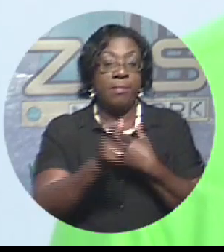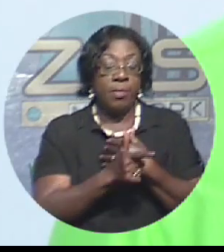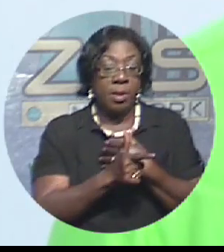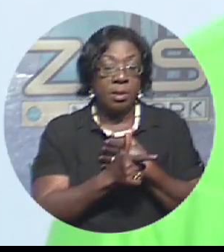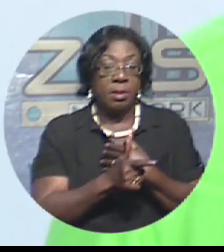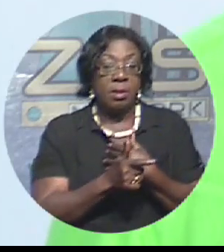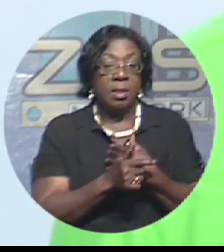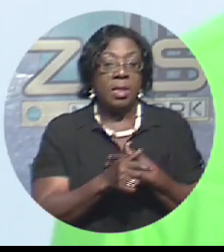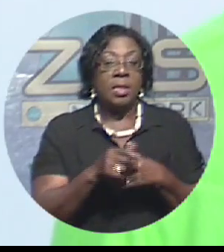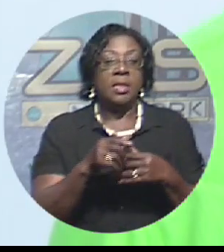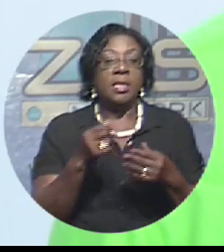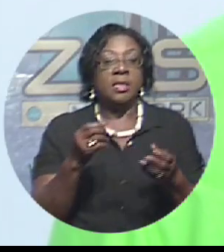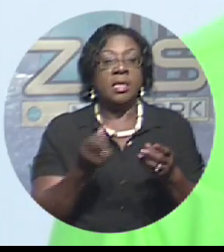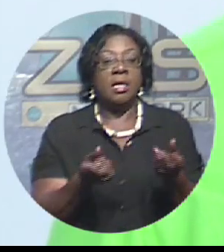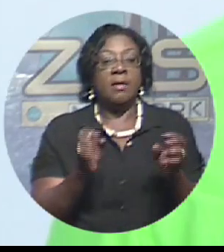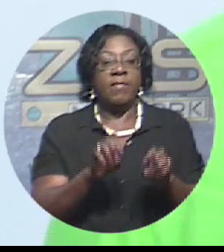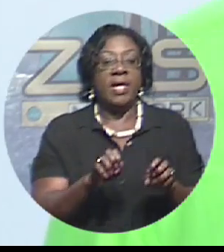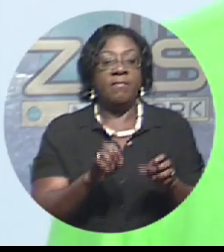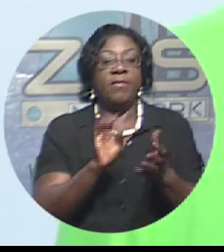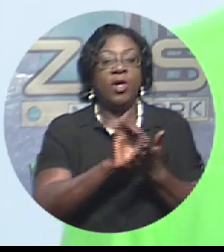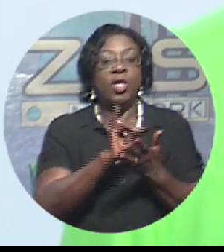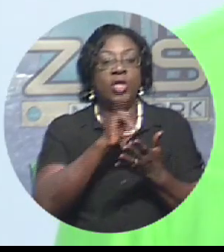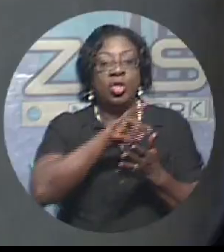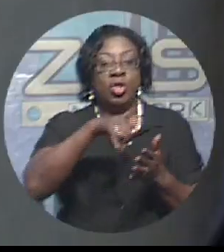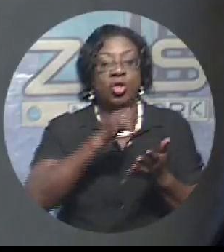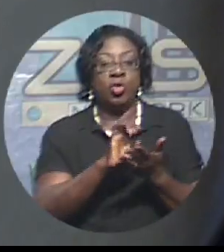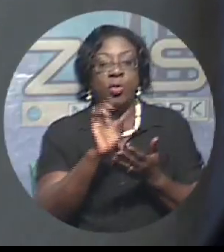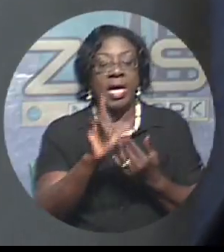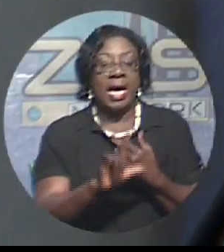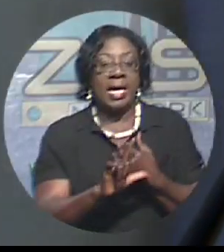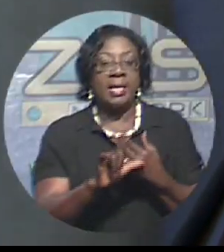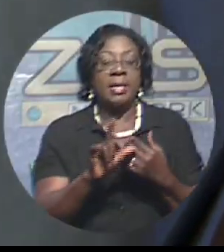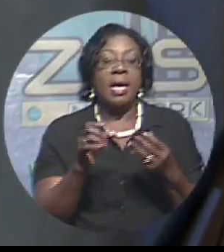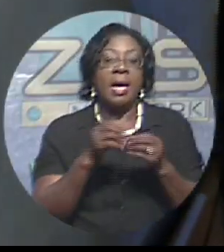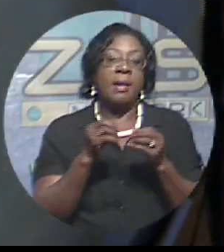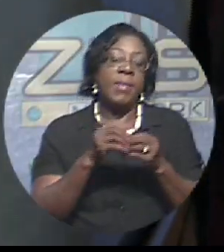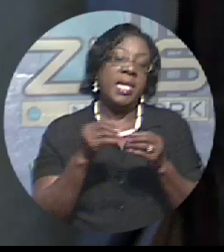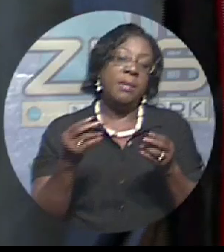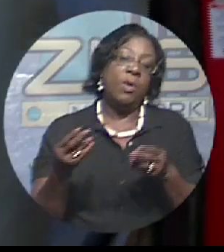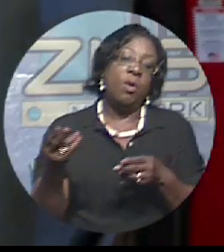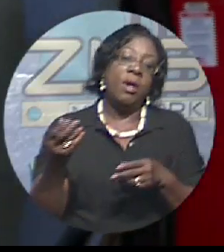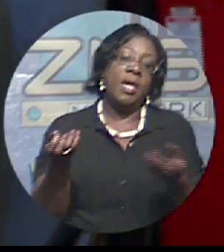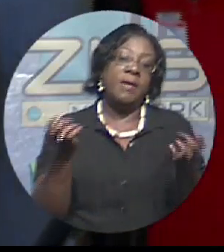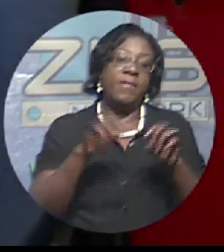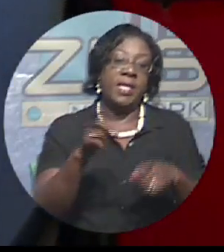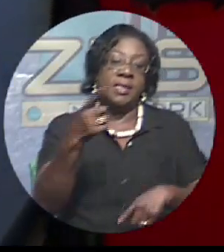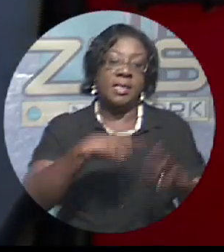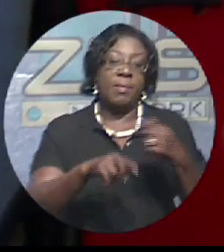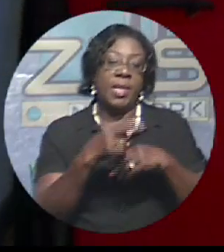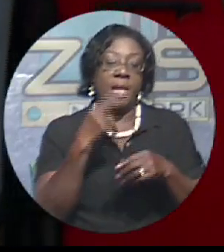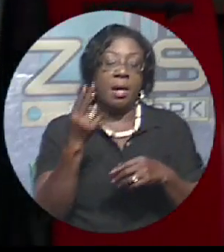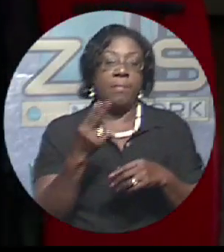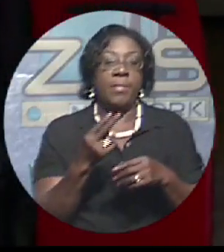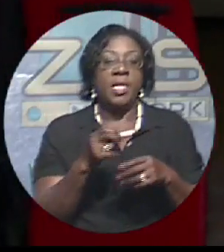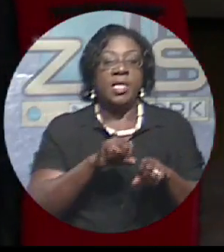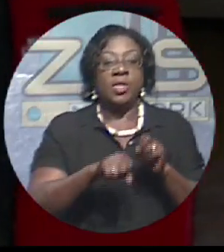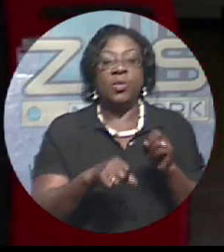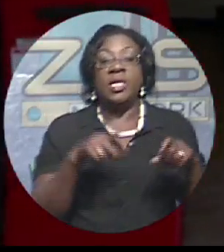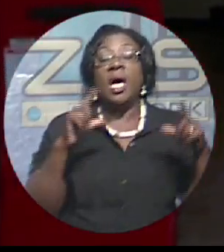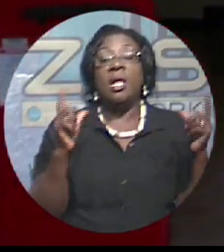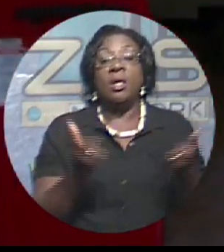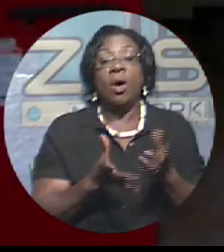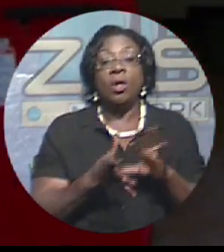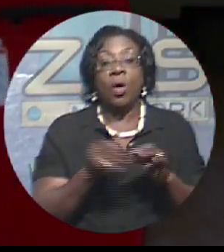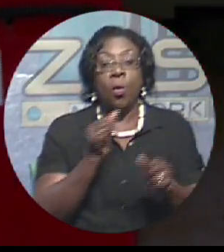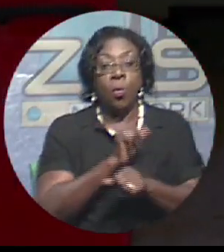CYG still on top for July. And so we're ready to go. Many more projects in line for the Queen Elizabeth Sports Center. So there are some good